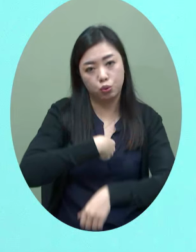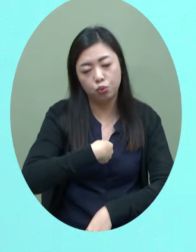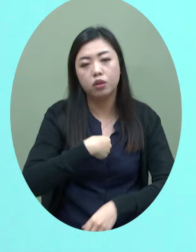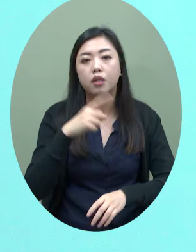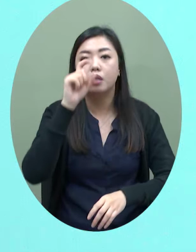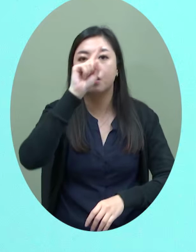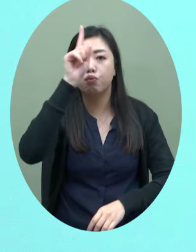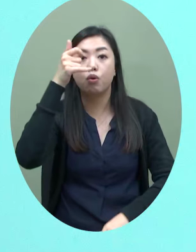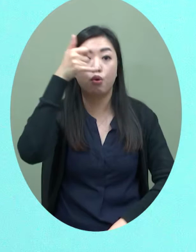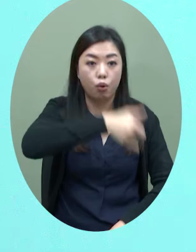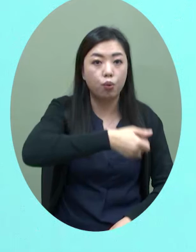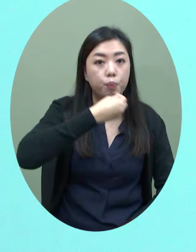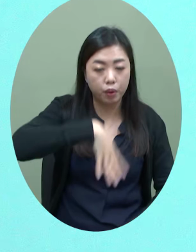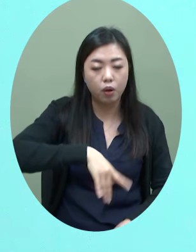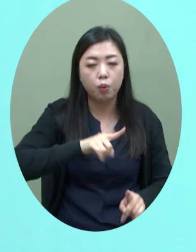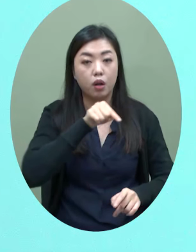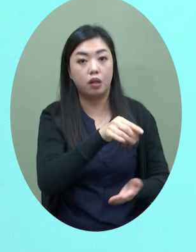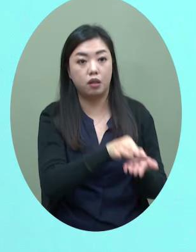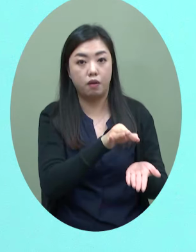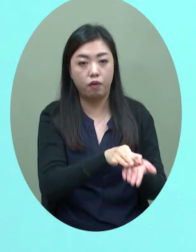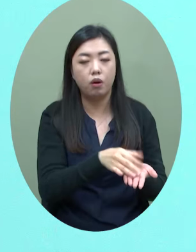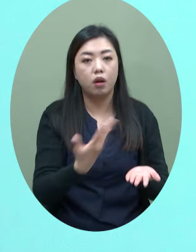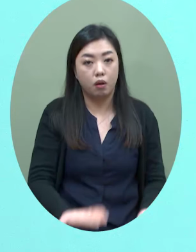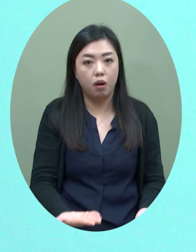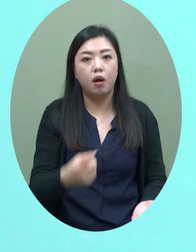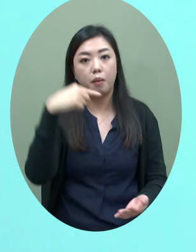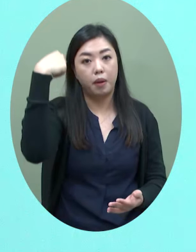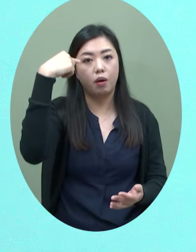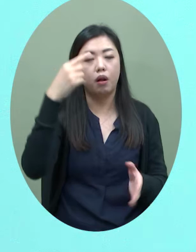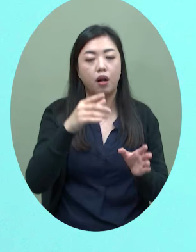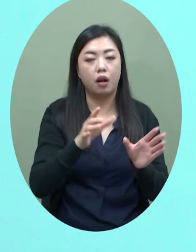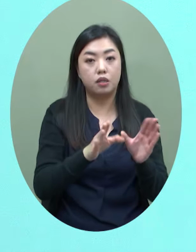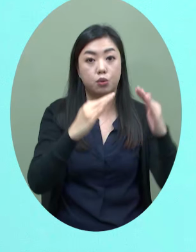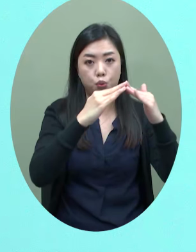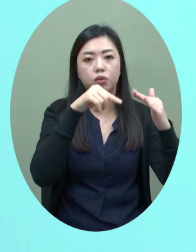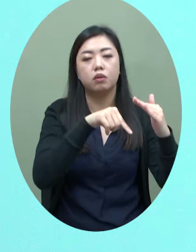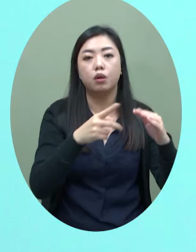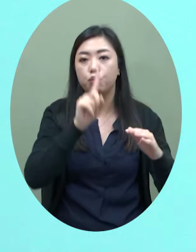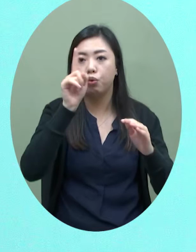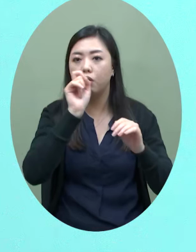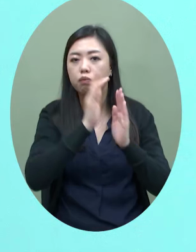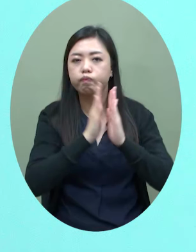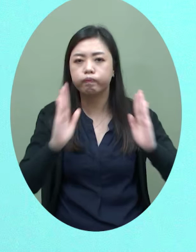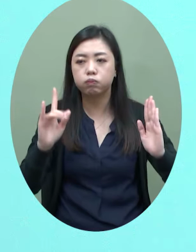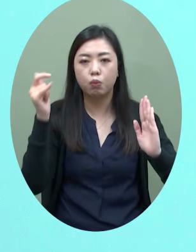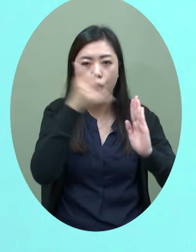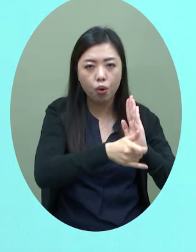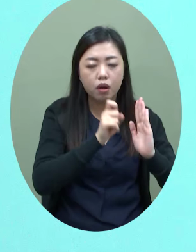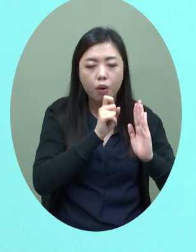U.S. consulate, during that very specified period, they have to go through compulsory test. And this has also been